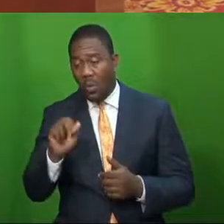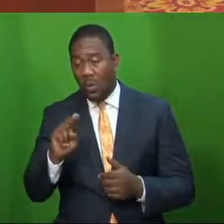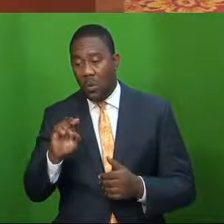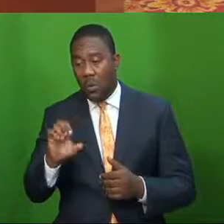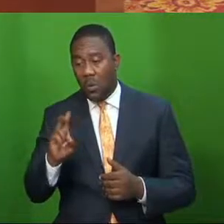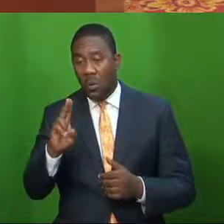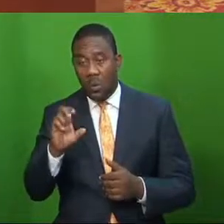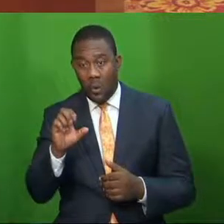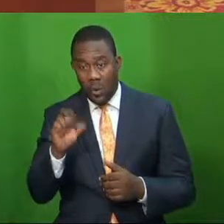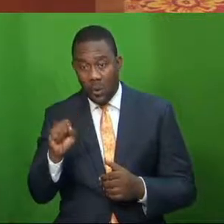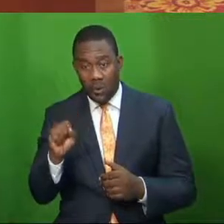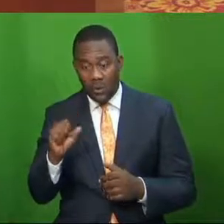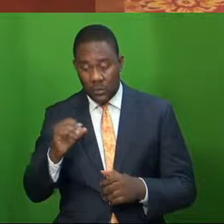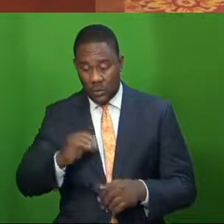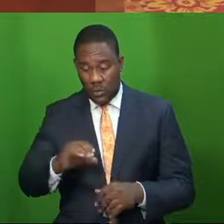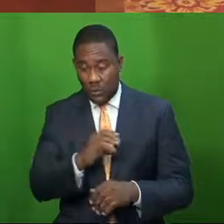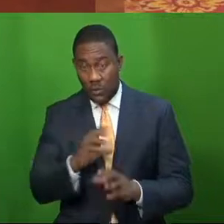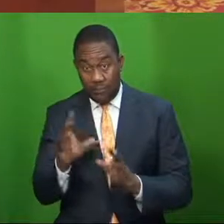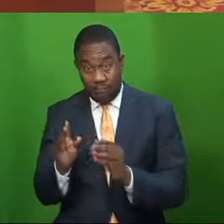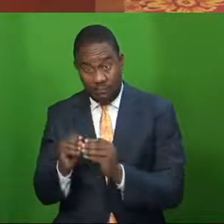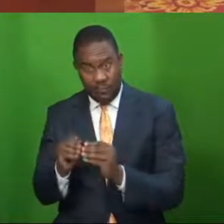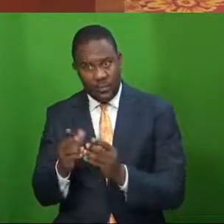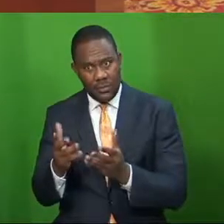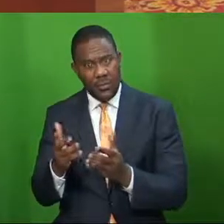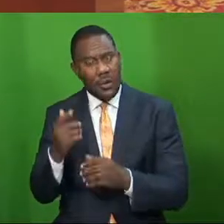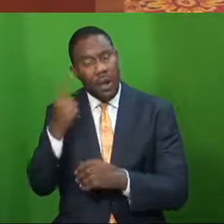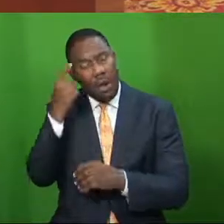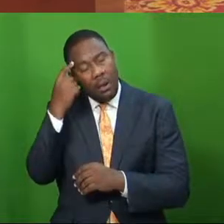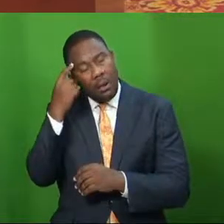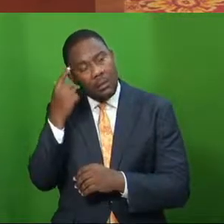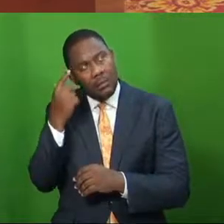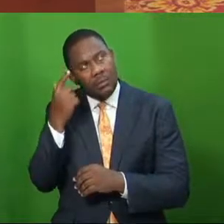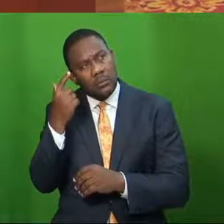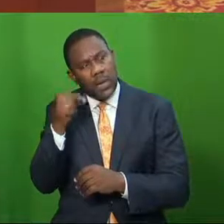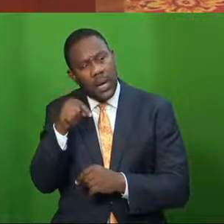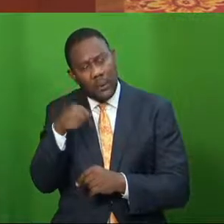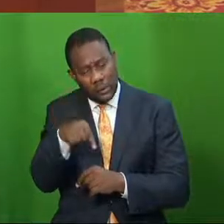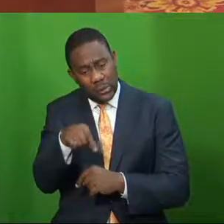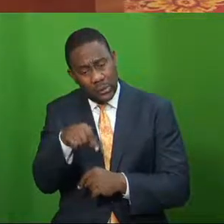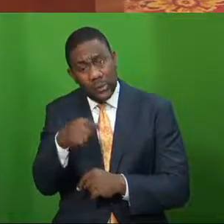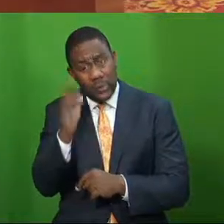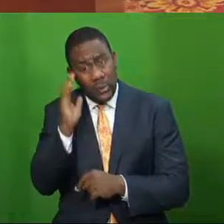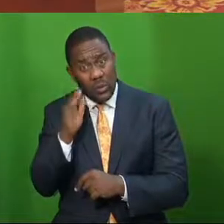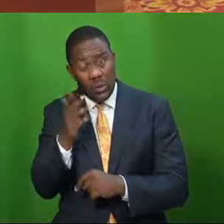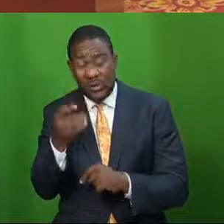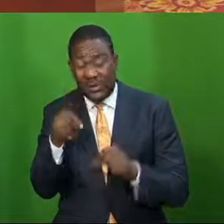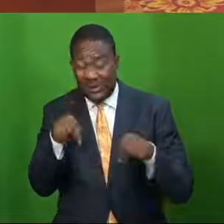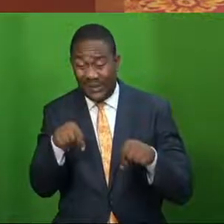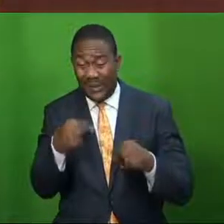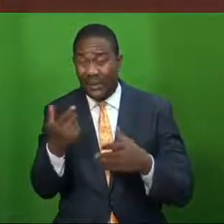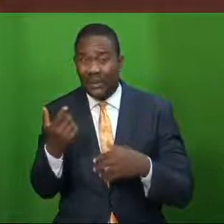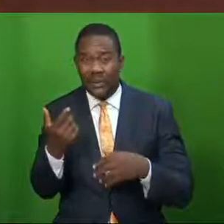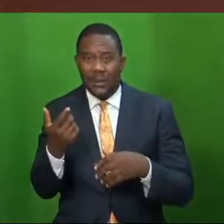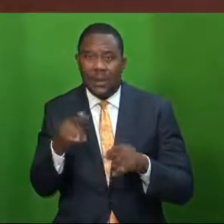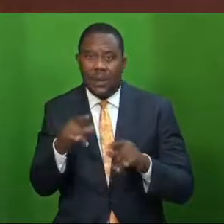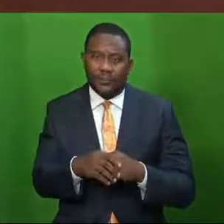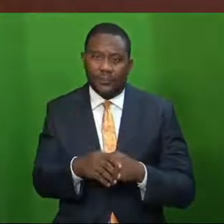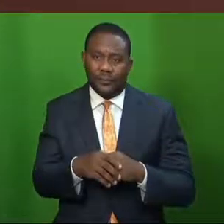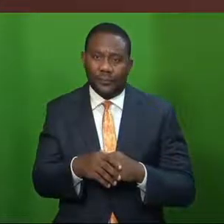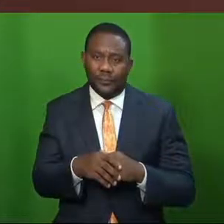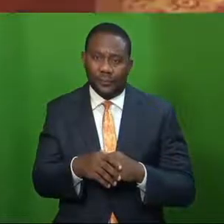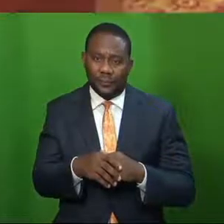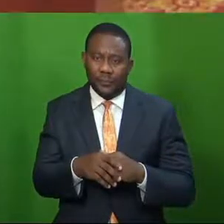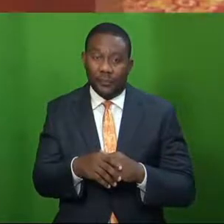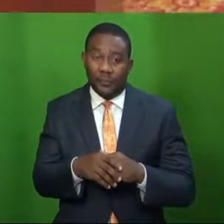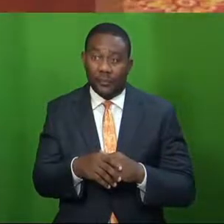place. We had thought that it would take place today. Unfortunately, the Speaker did a